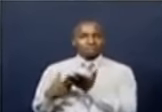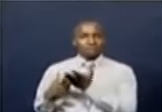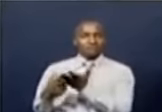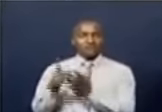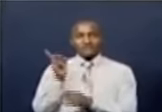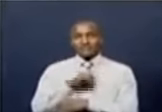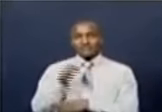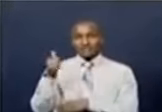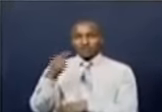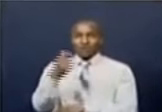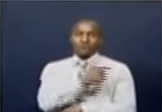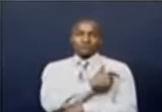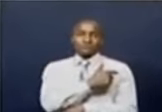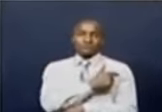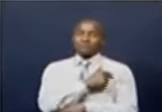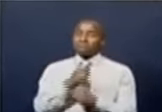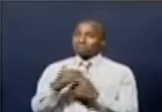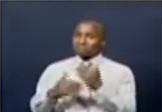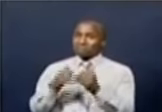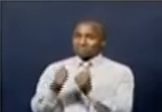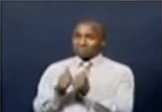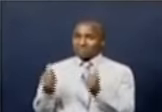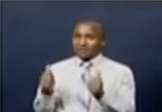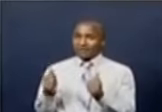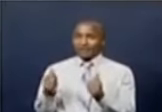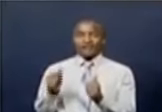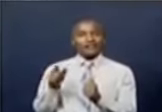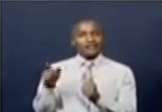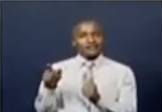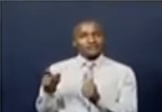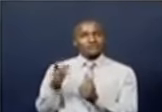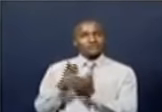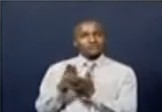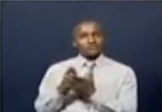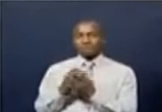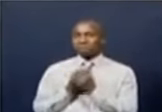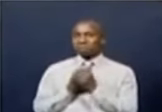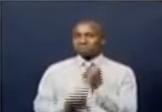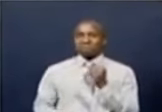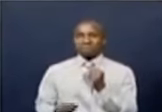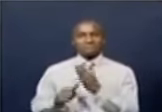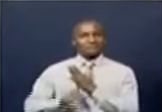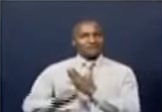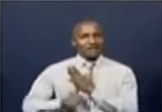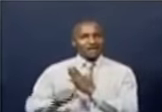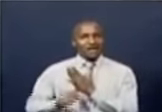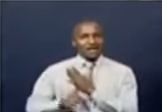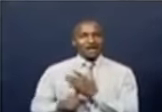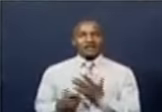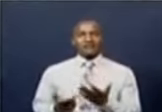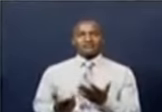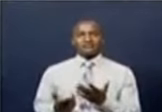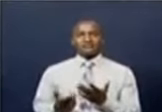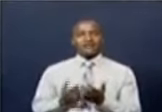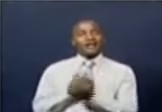treatment. I was talking with the doctor as well. They happen to be detached, and they happen to be... However, patriotism is